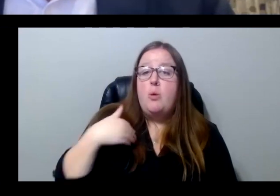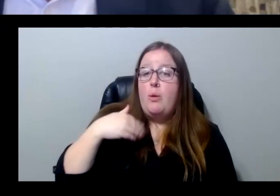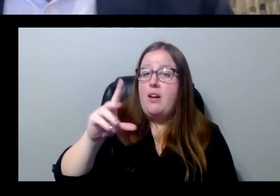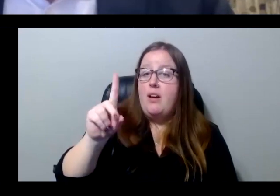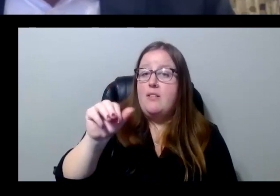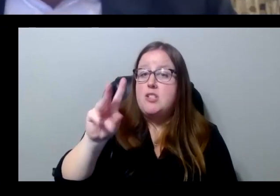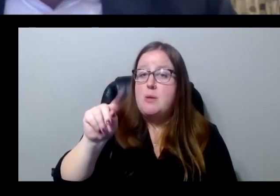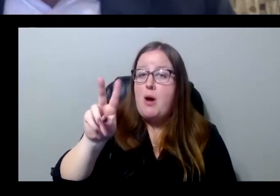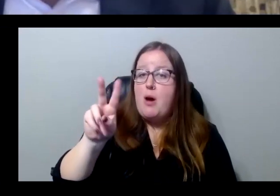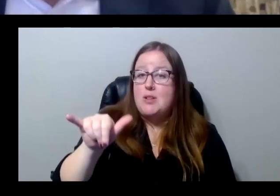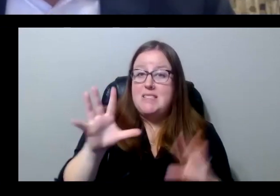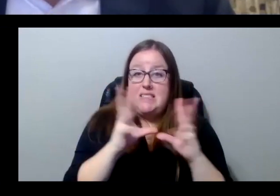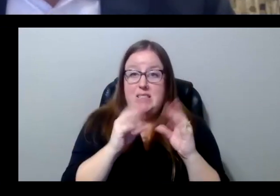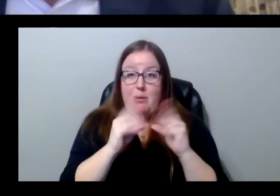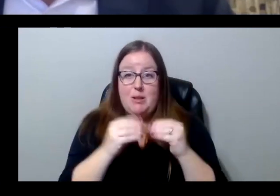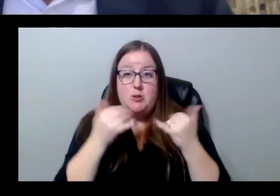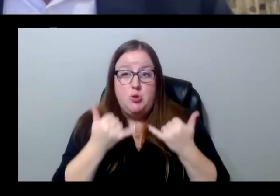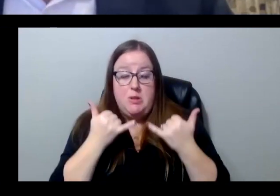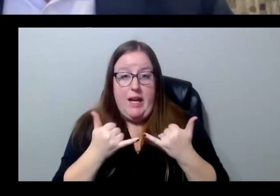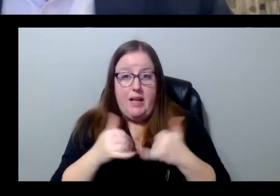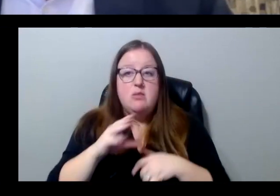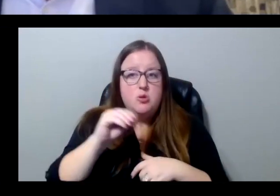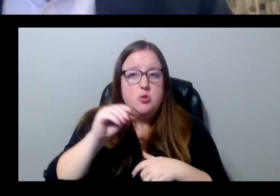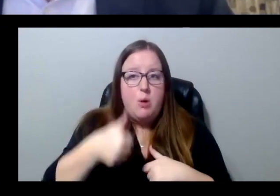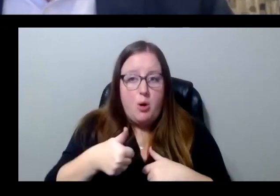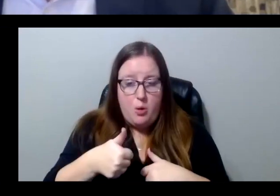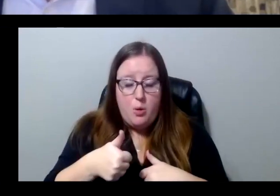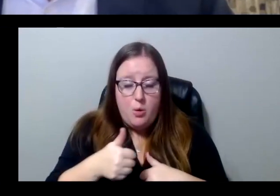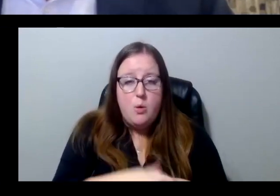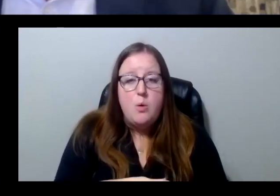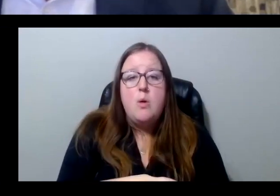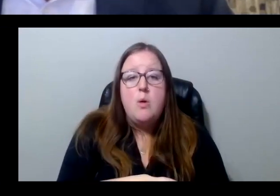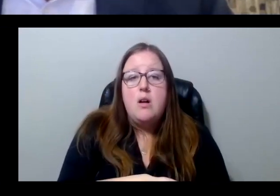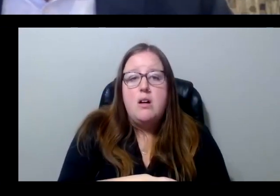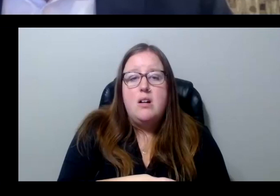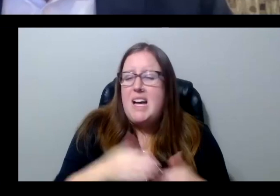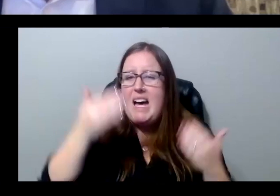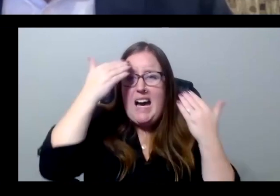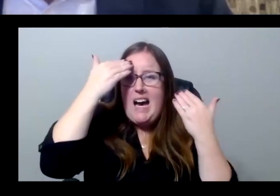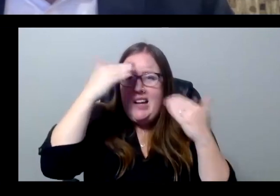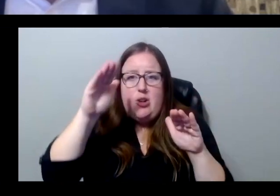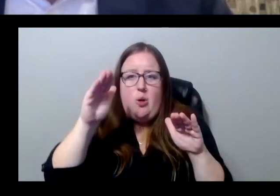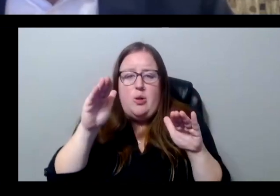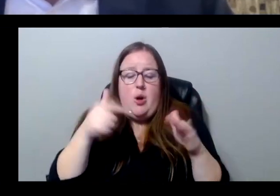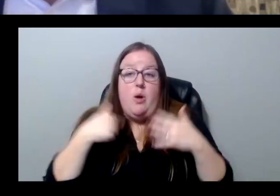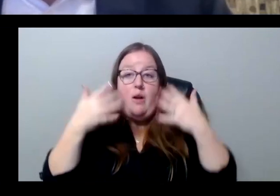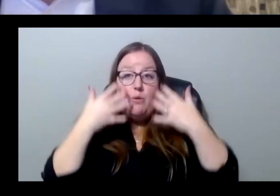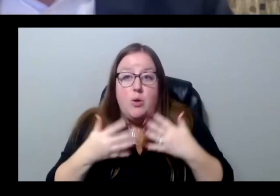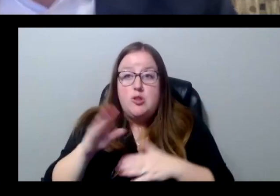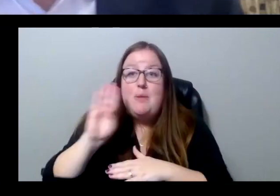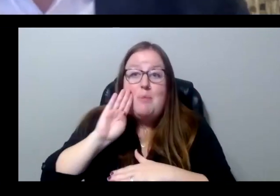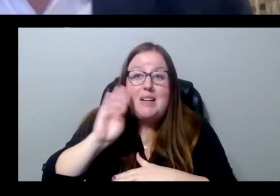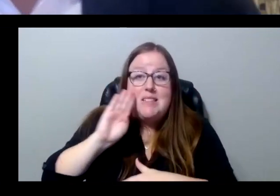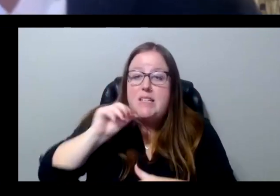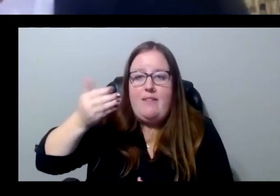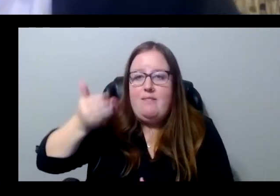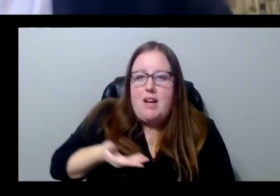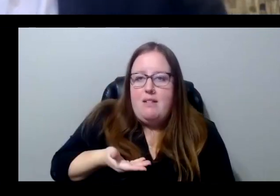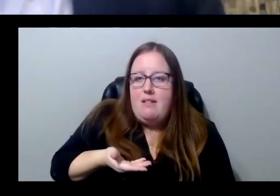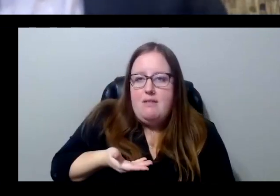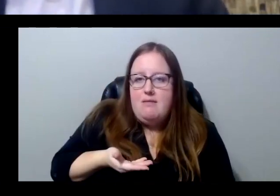here, and they're more or less in two kinds of clusters, a kind of cluster of questions that deal with historical events